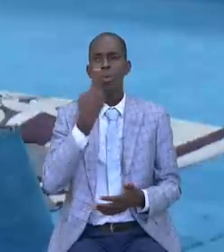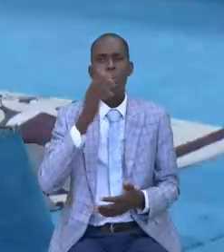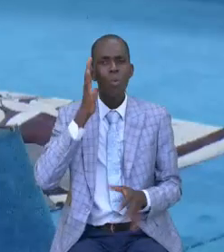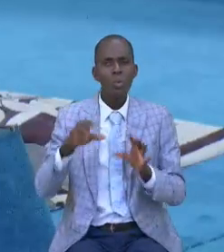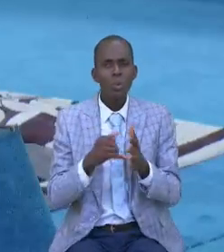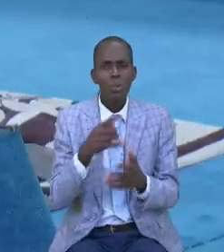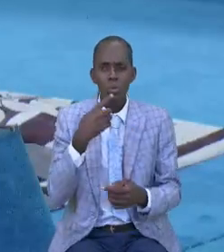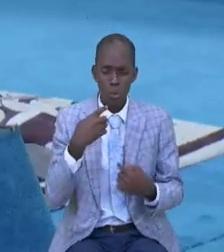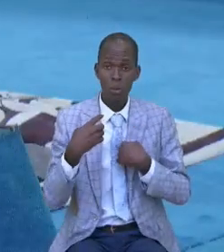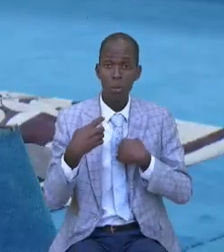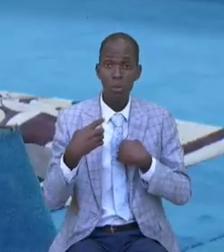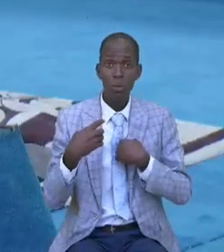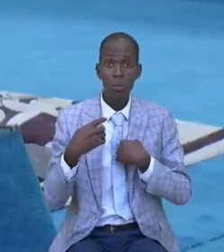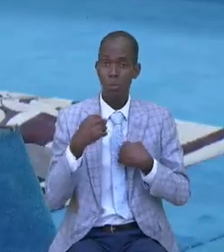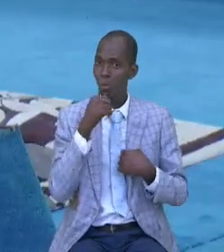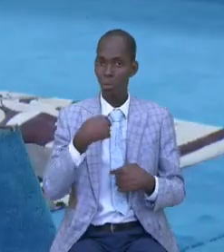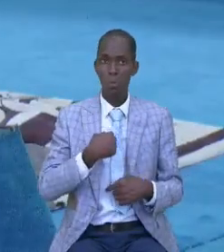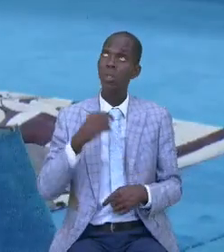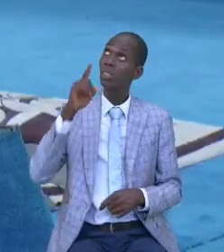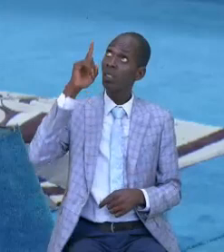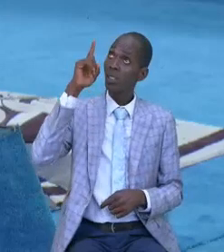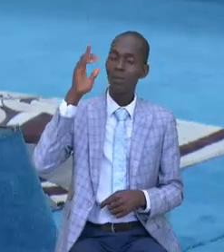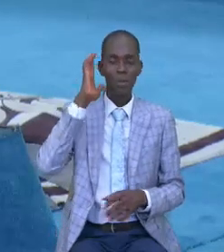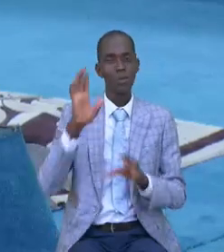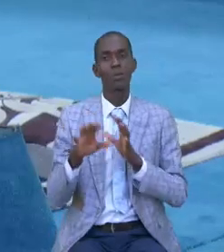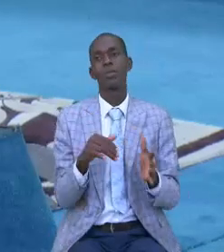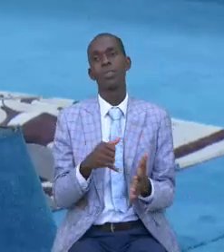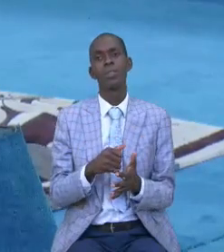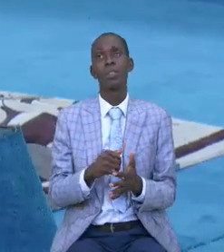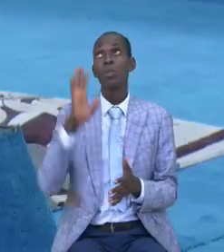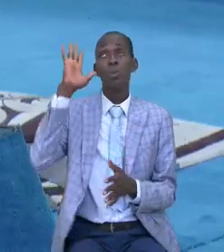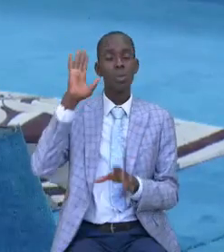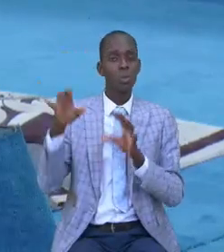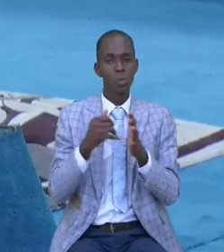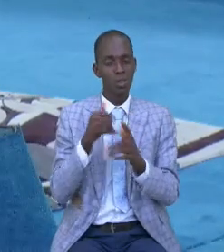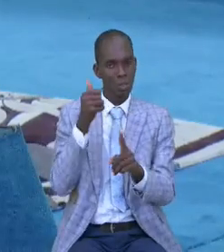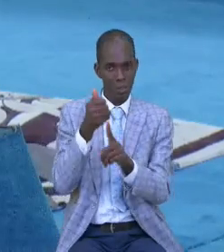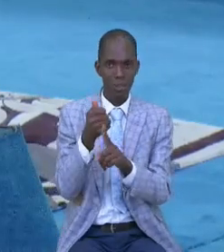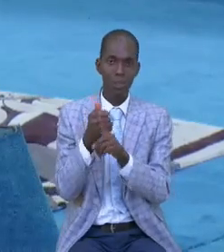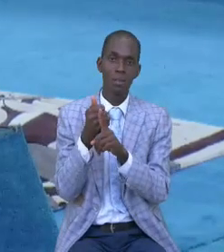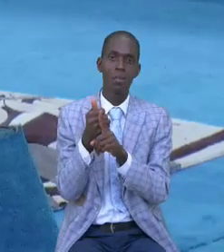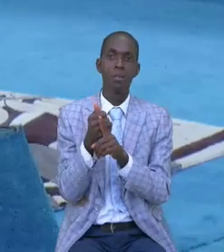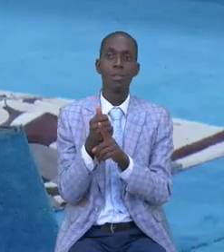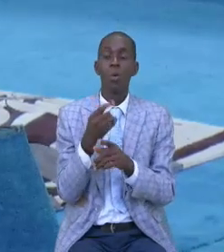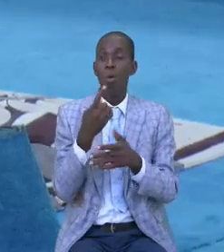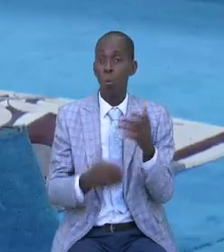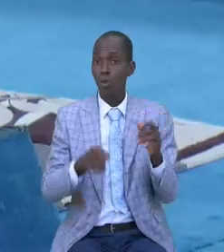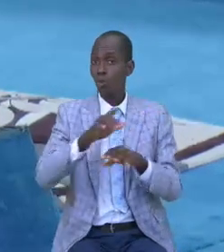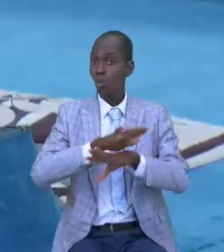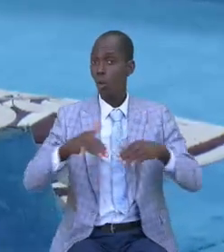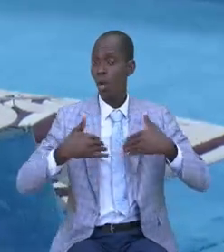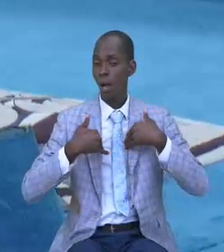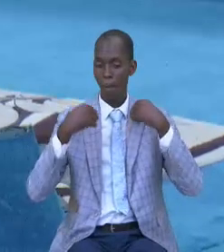it? He will do it himself. What you don't have any power to do, what you